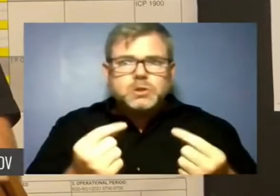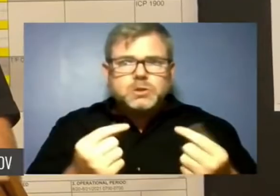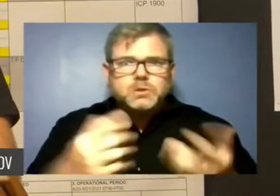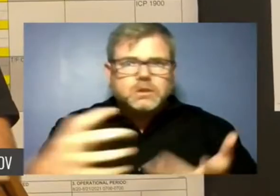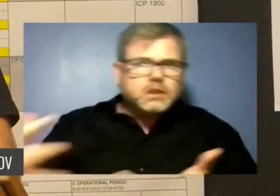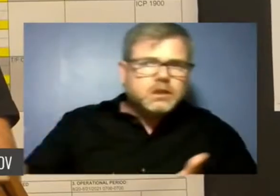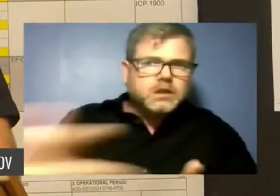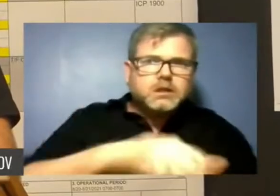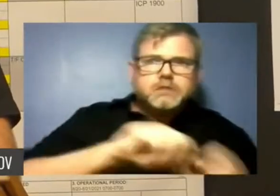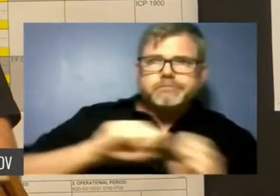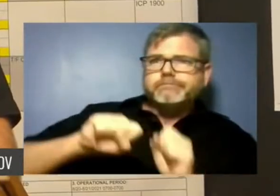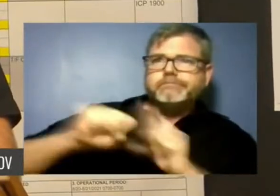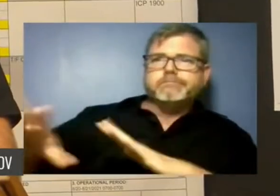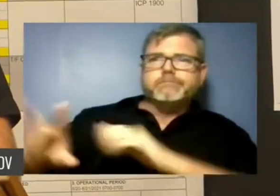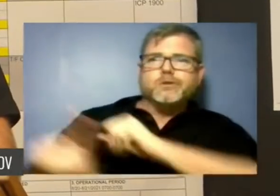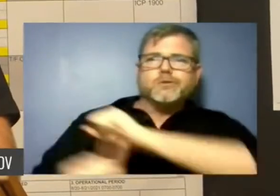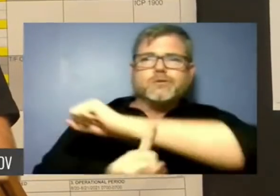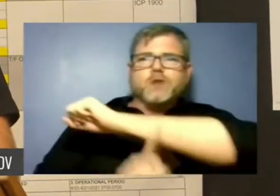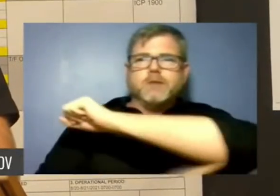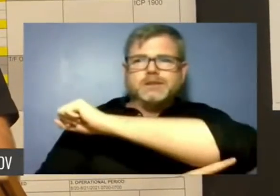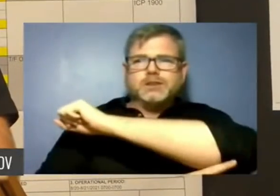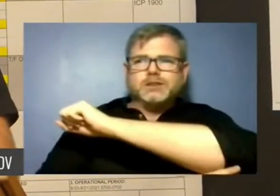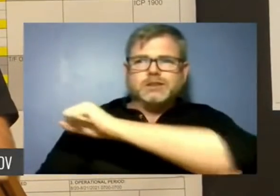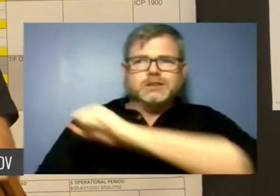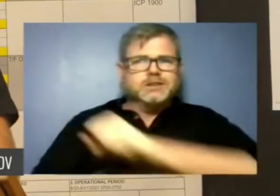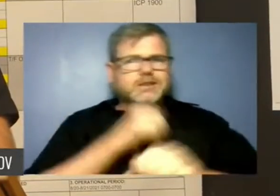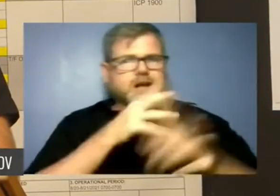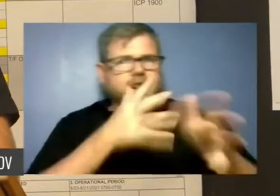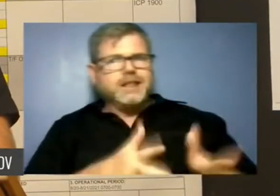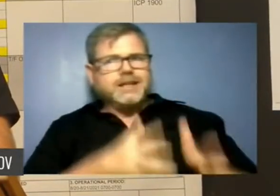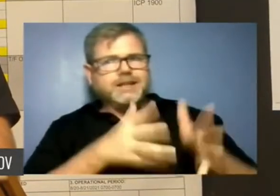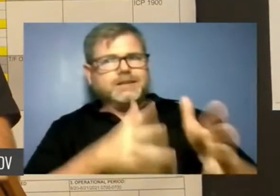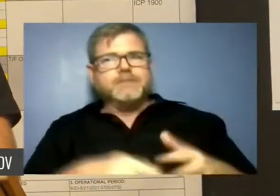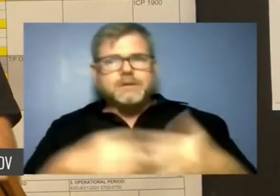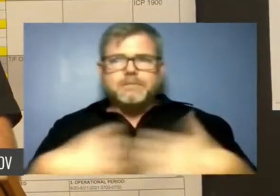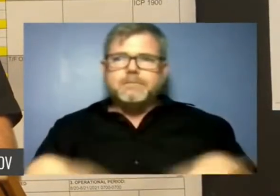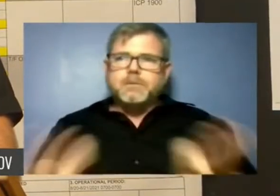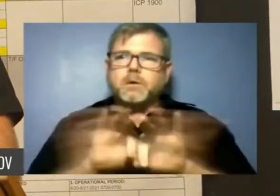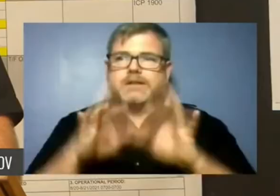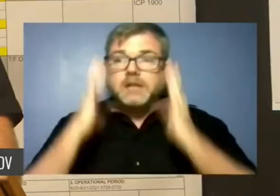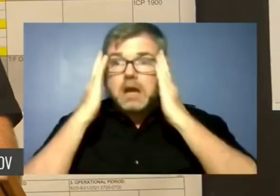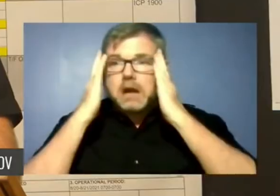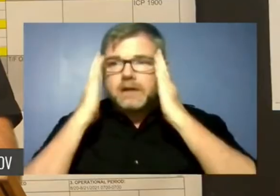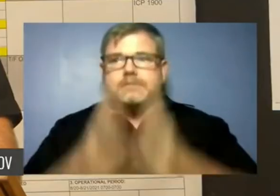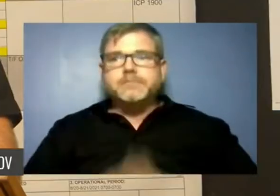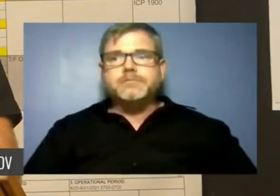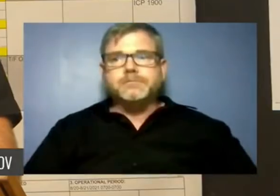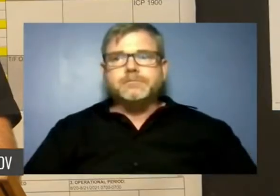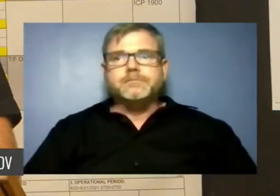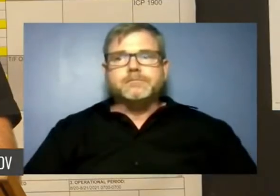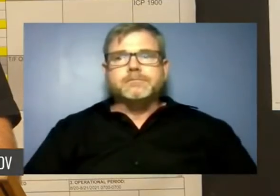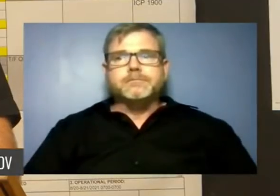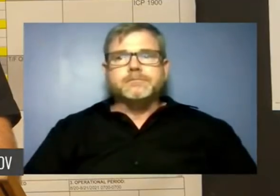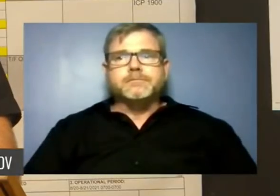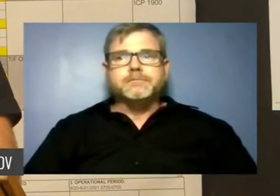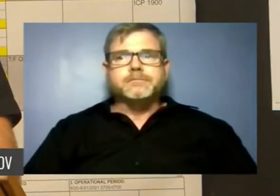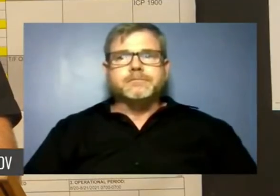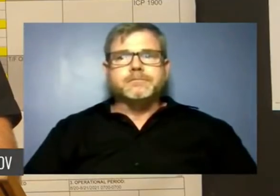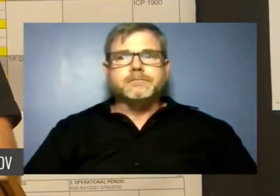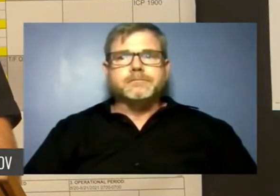So again, we're looking at water and sewer. My understanding is that the sewer is coming along fairly